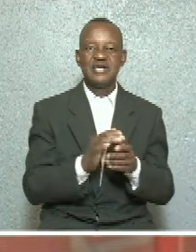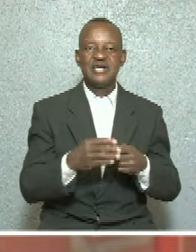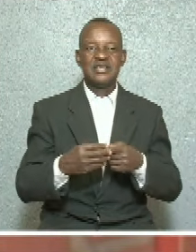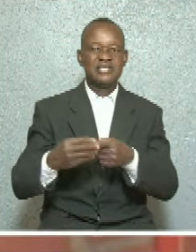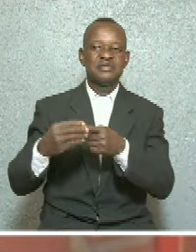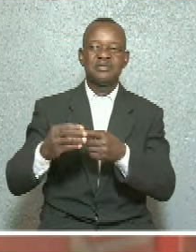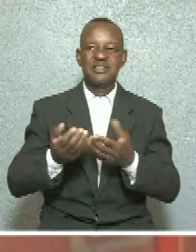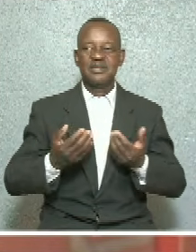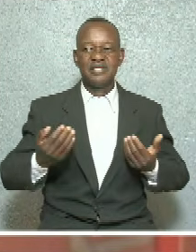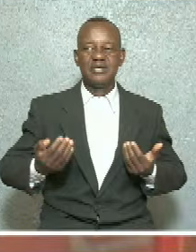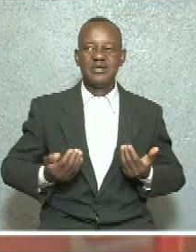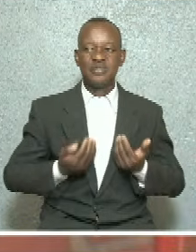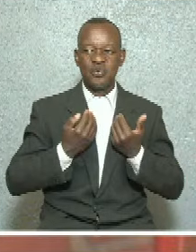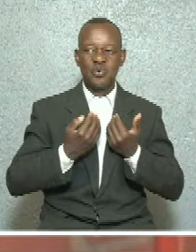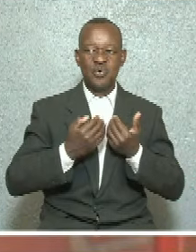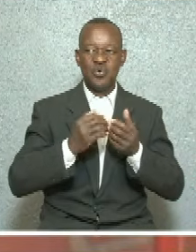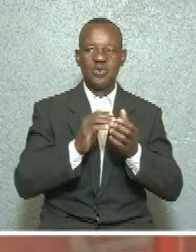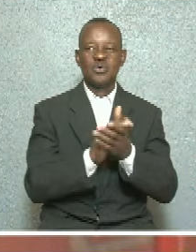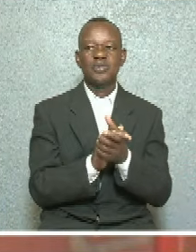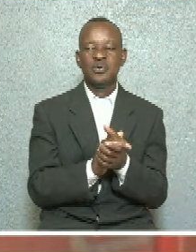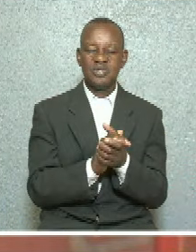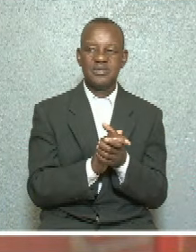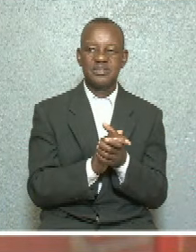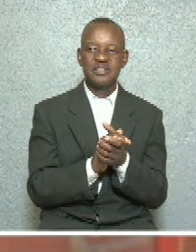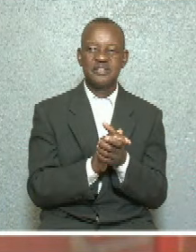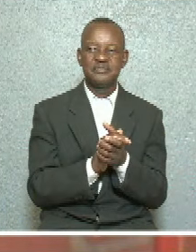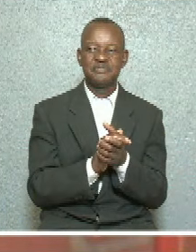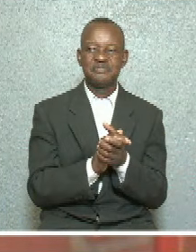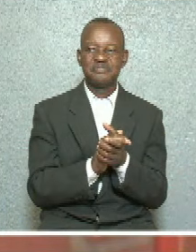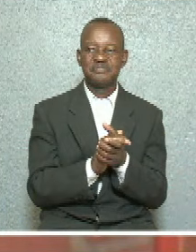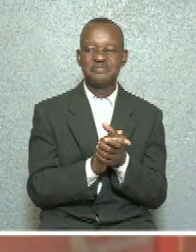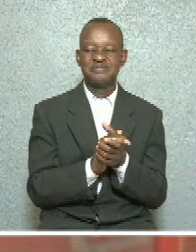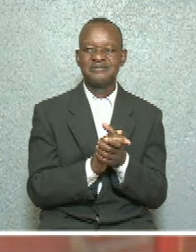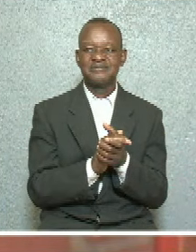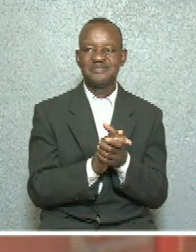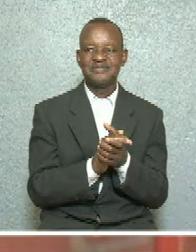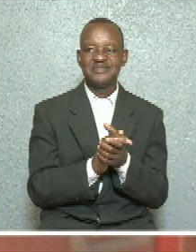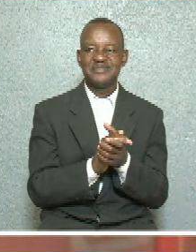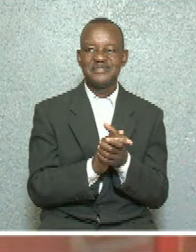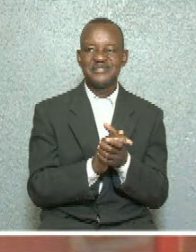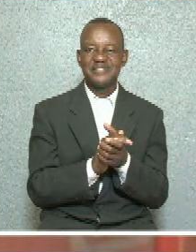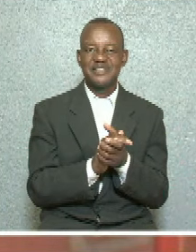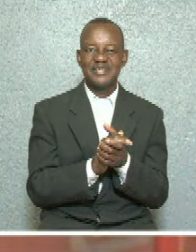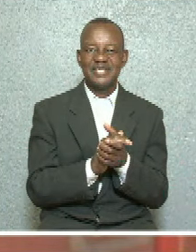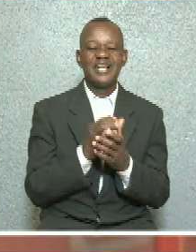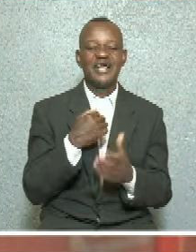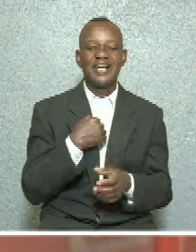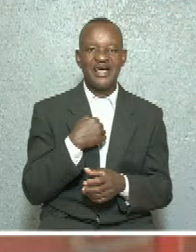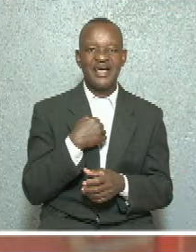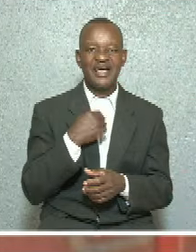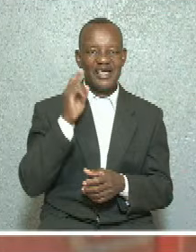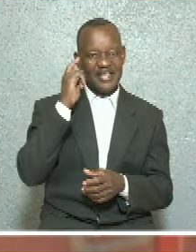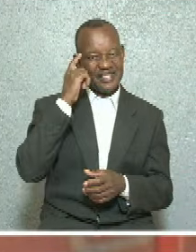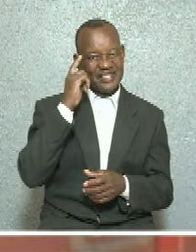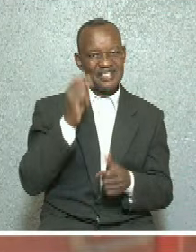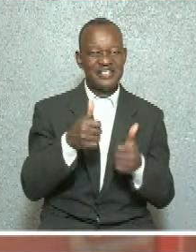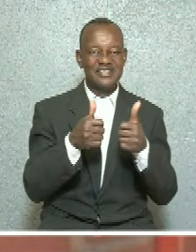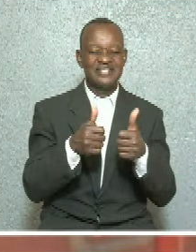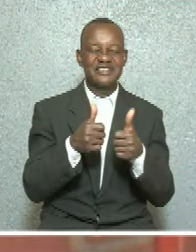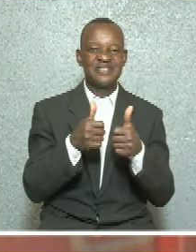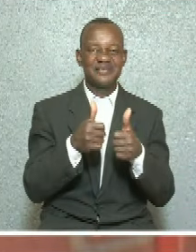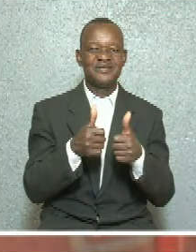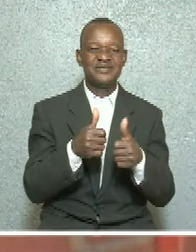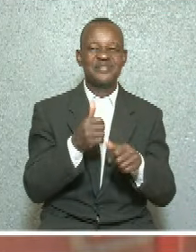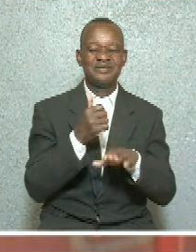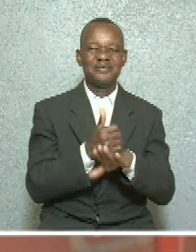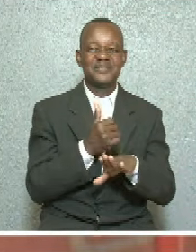the gift that keeps on giving. With that said, I thank you for the opportunity. I thank you for listening to my story, though I